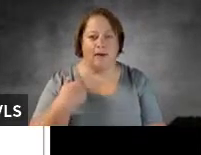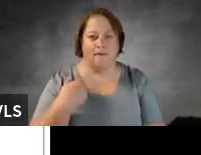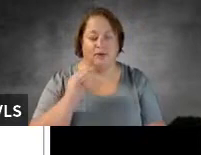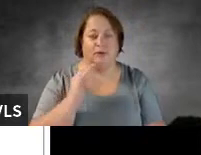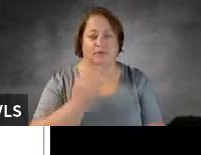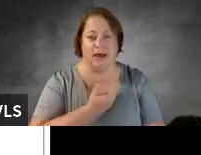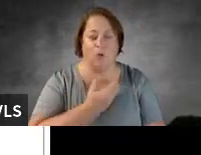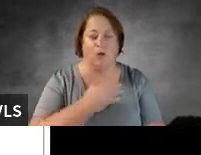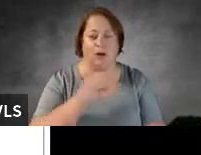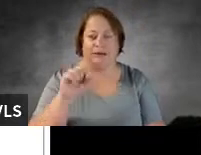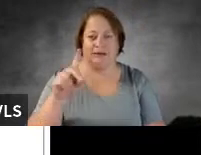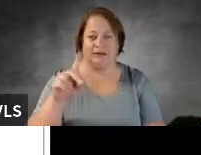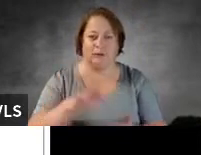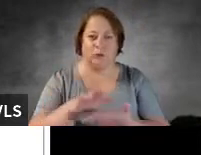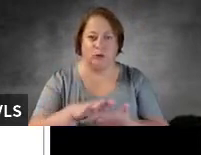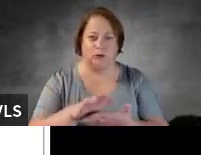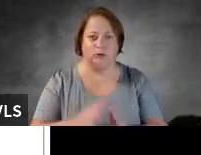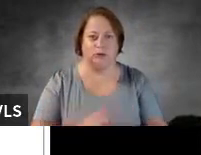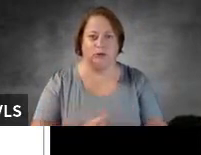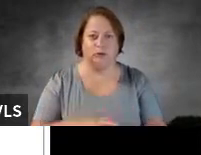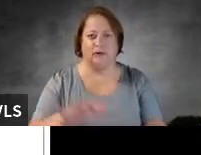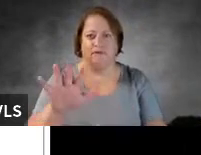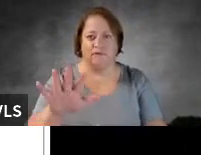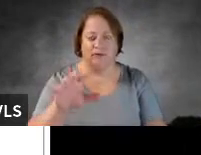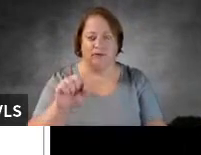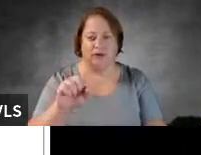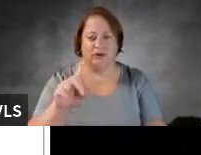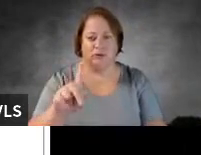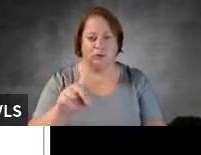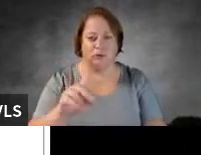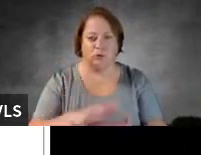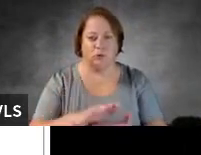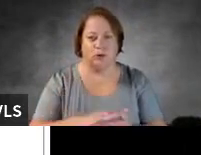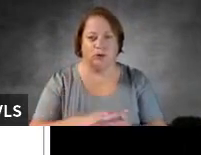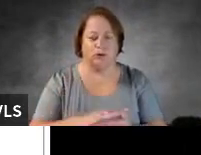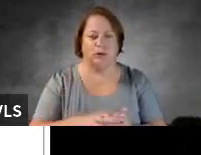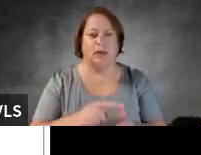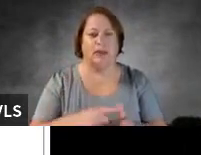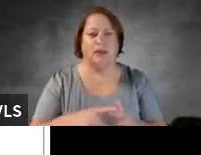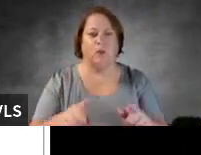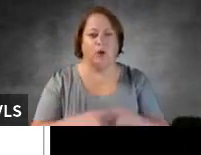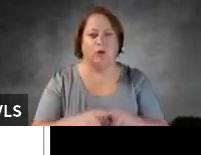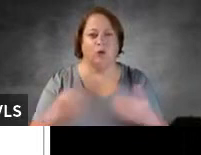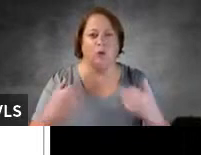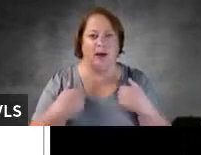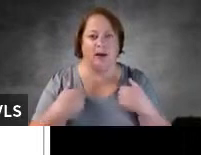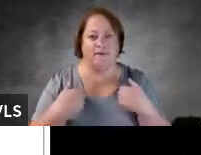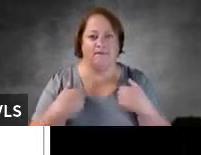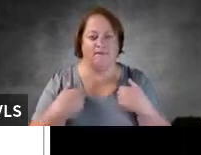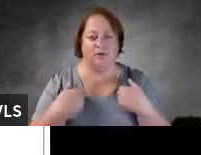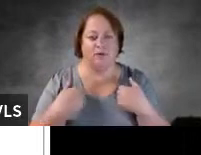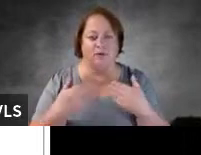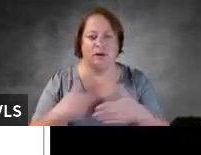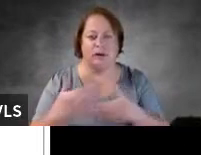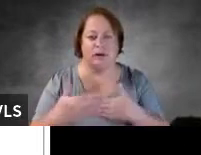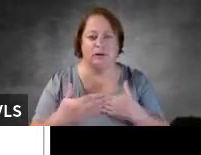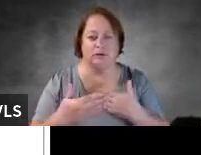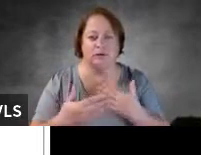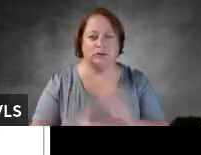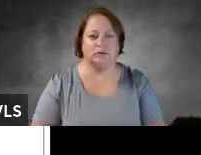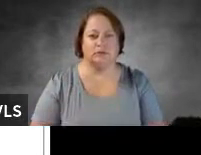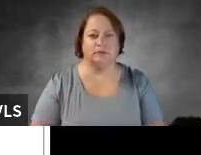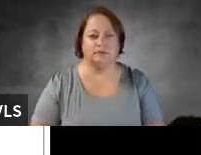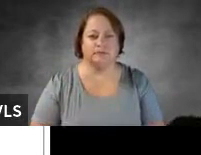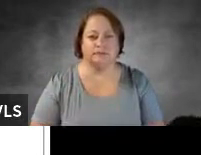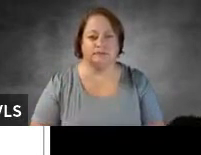our SSD schools, five SSD special schools. And then we also have the next slide.